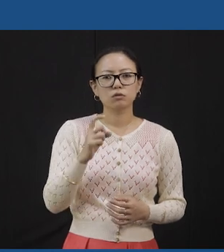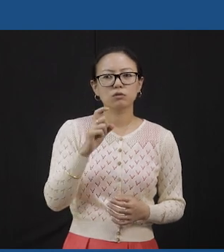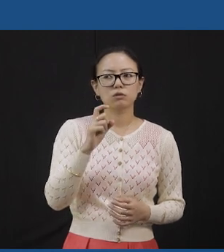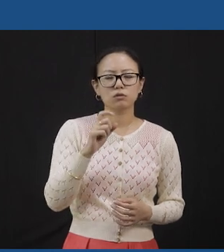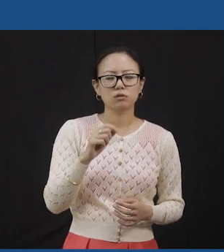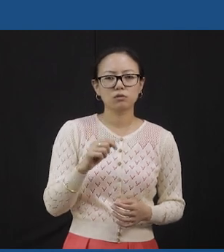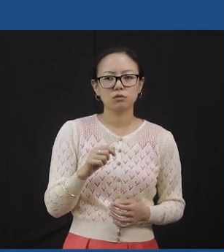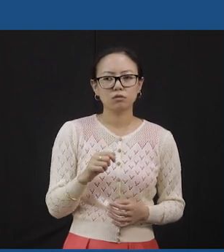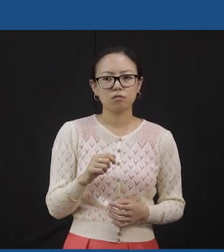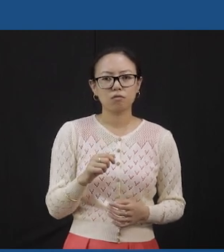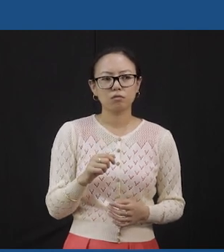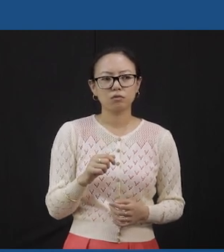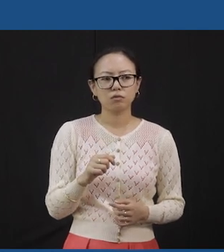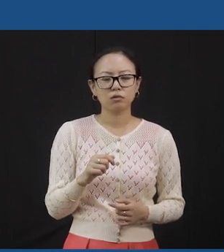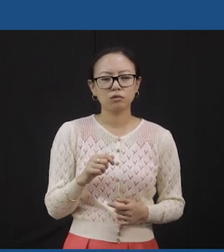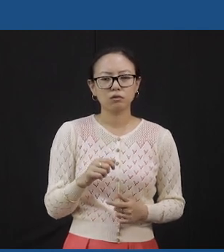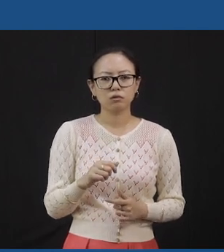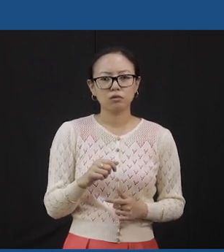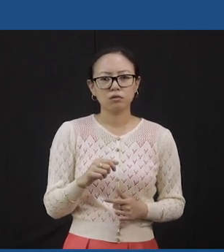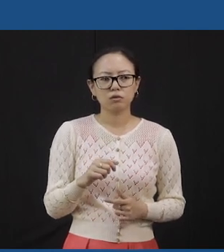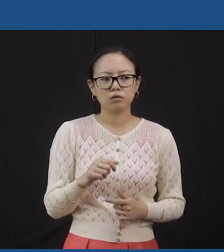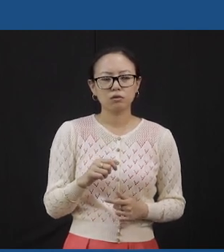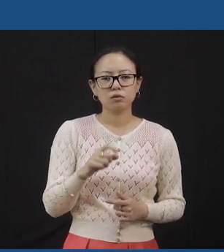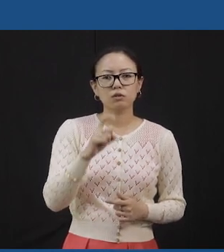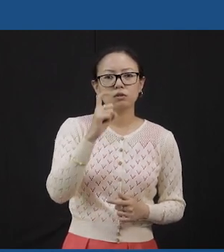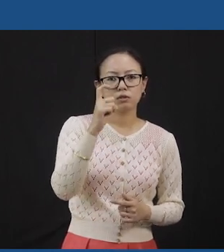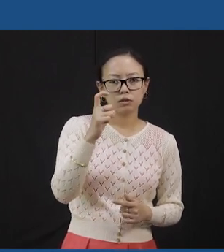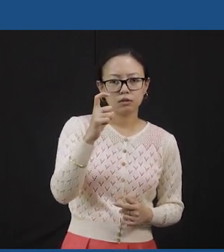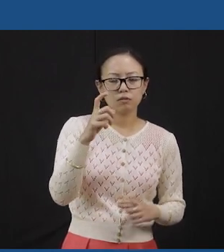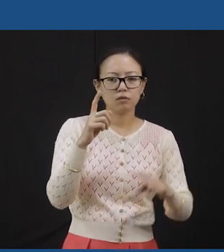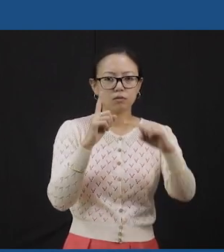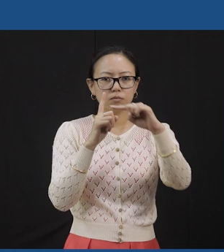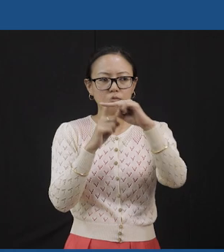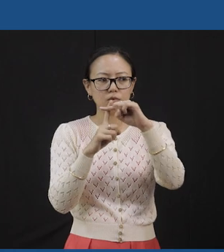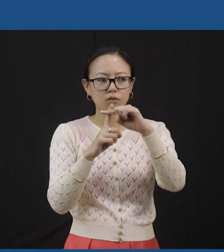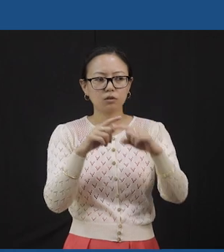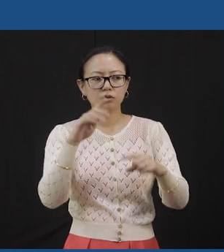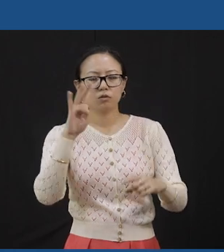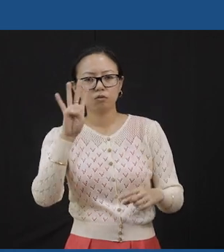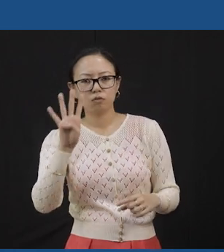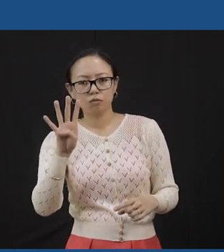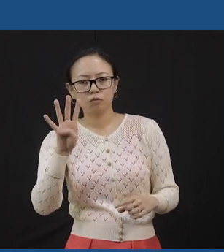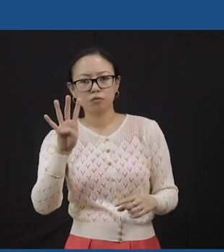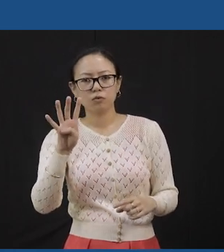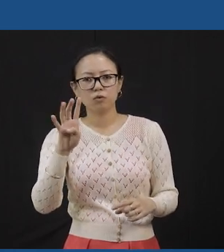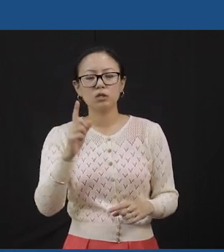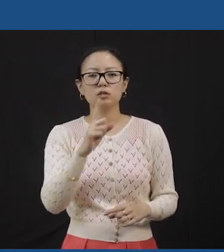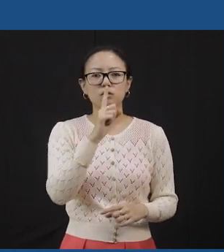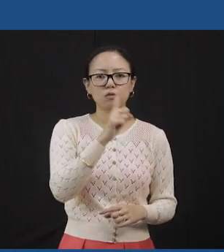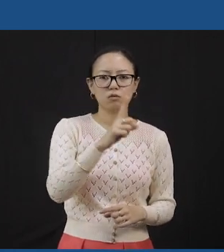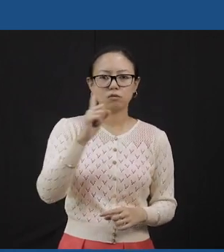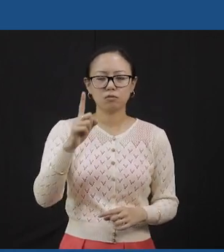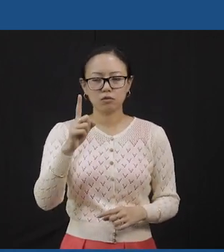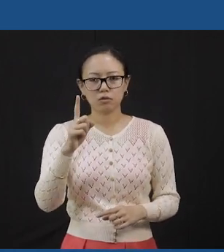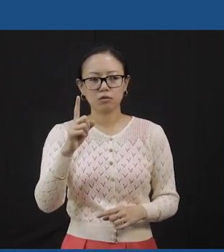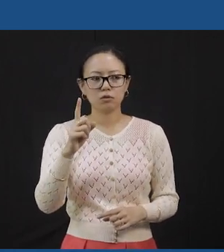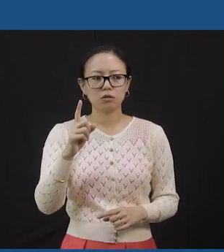So if you calculate 7 plus 4 is 11, which means 1 will be carry over to 10th